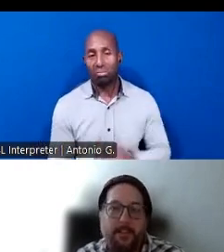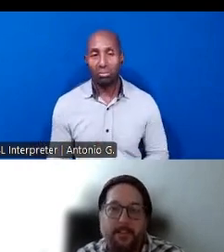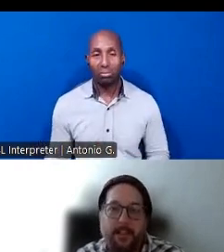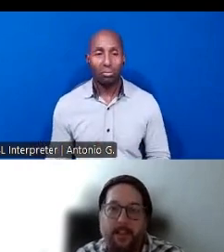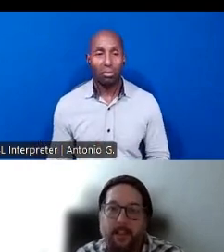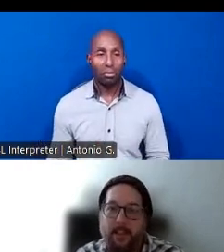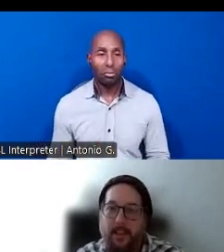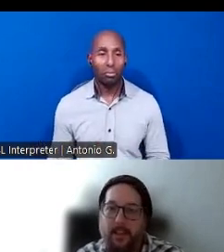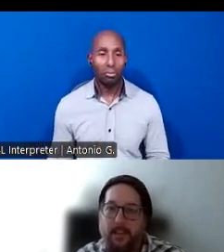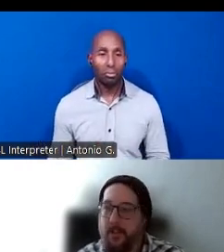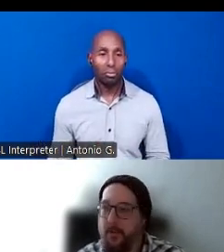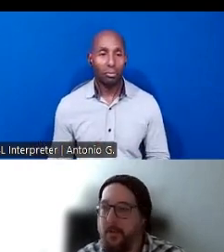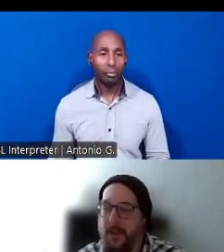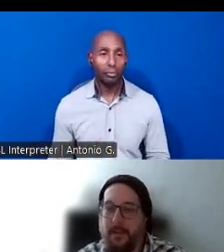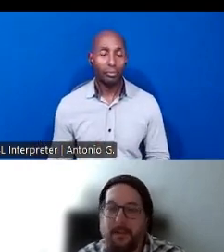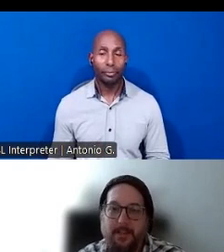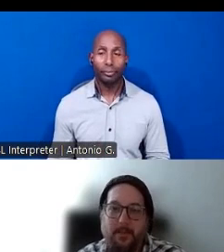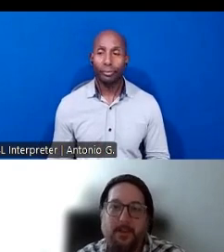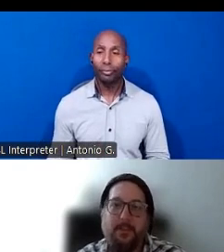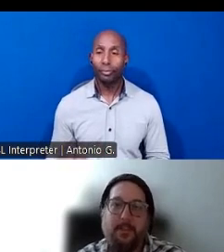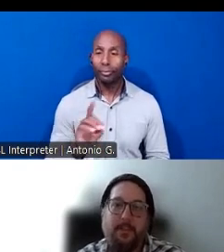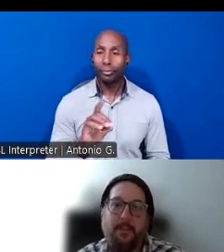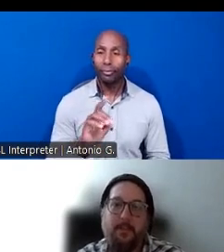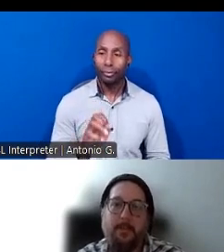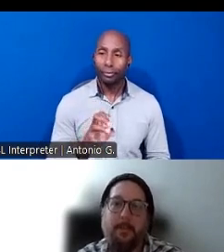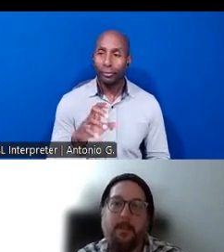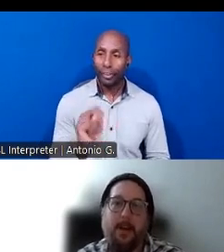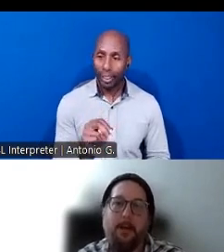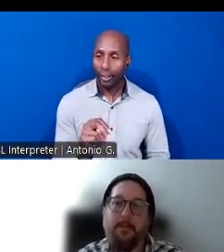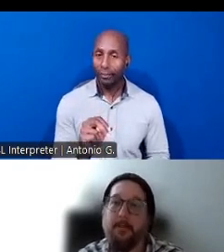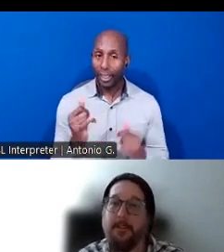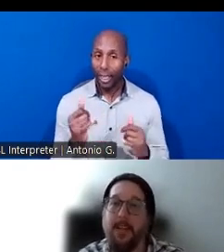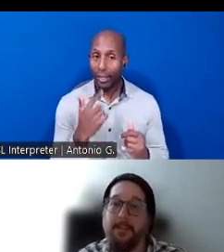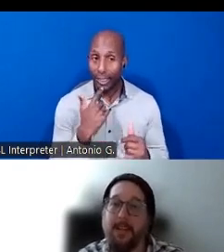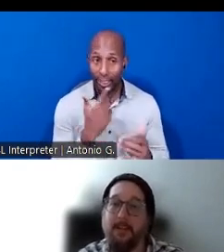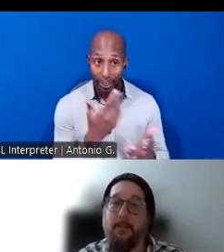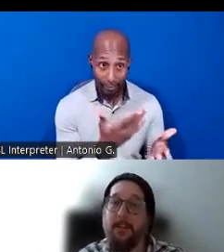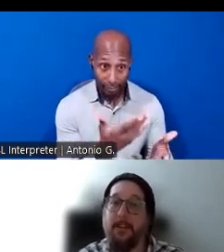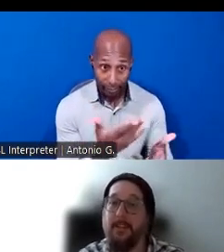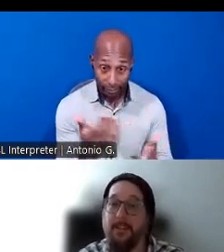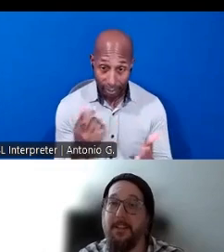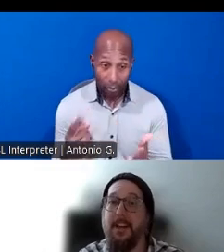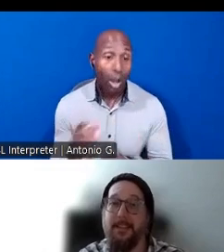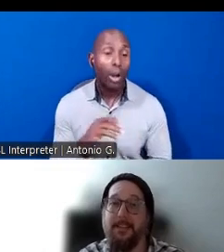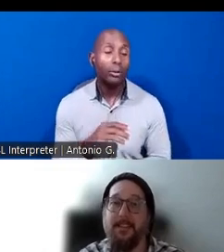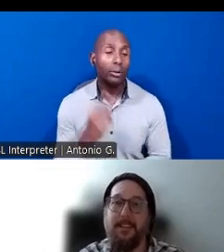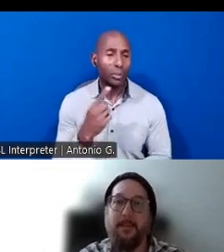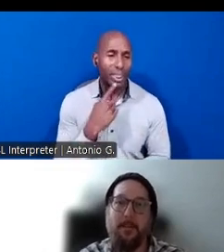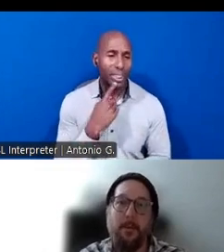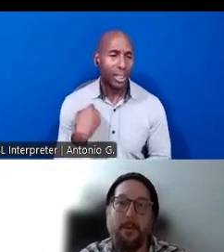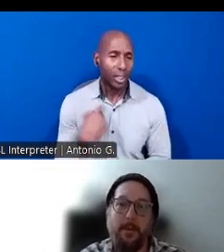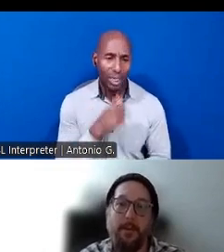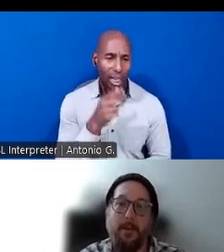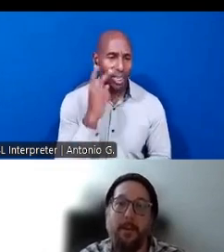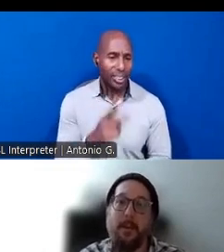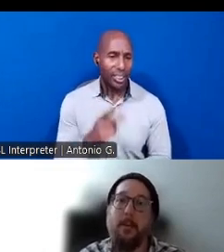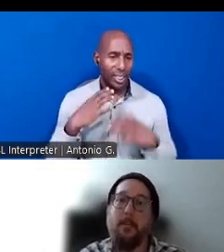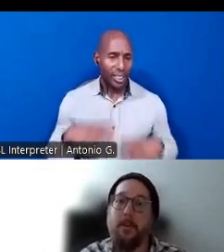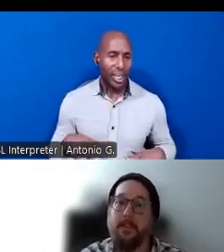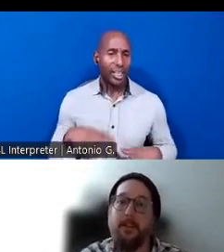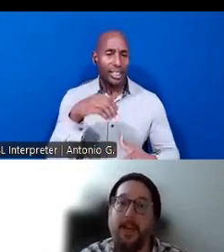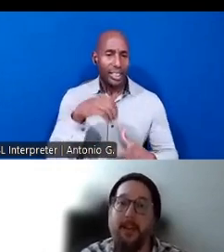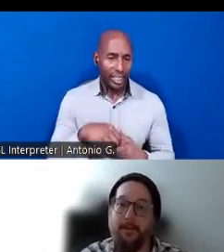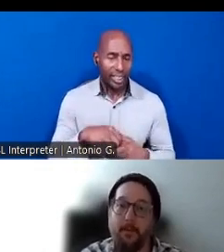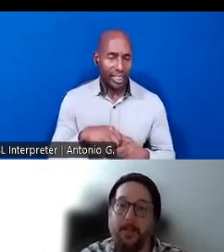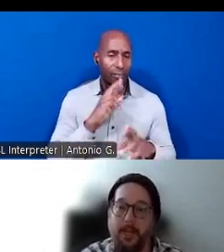Like Devin's taking the Q&A last question. Somebody's asking, we did not see clients in the reporting period, but